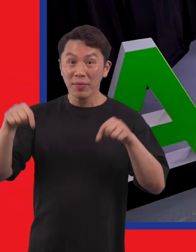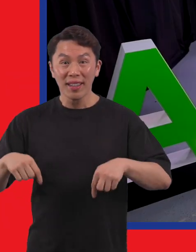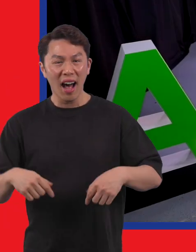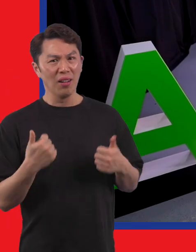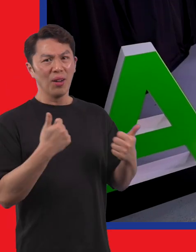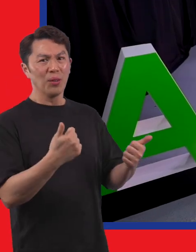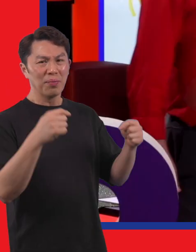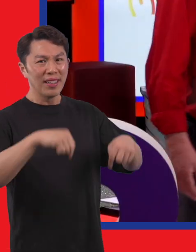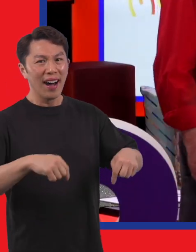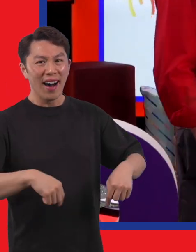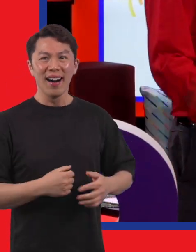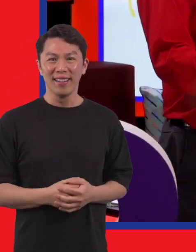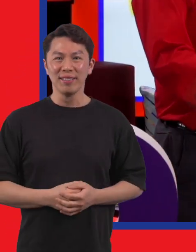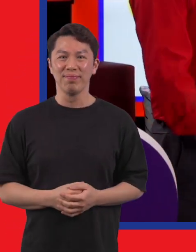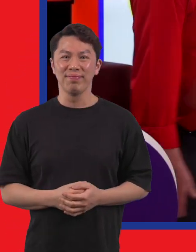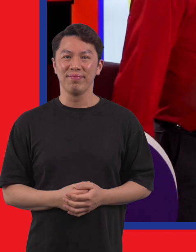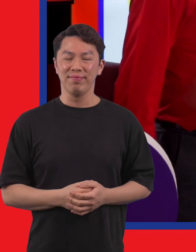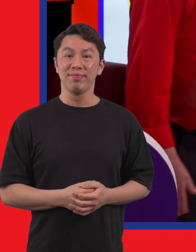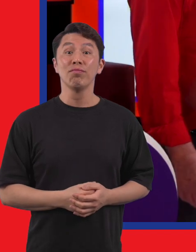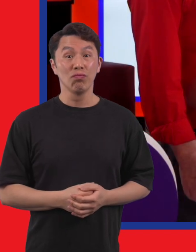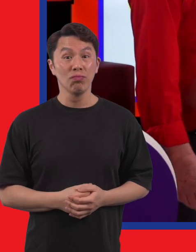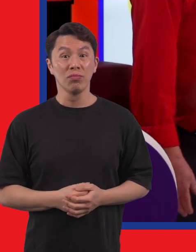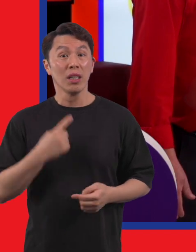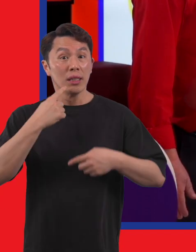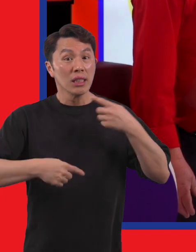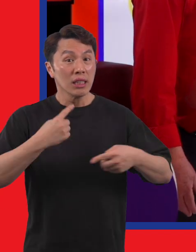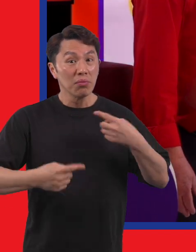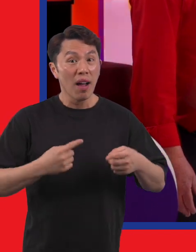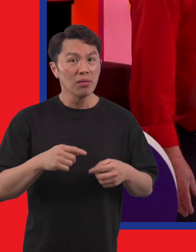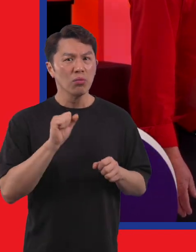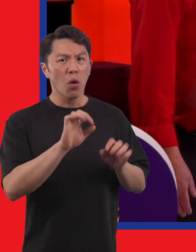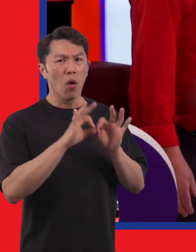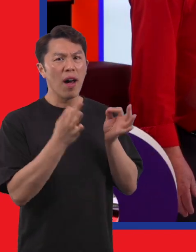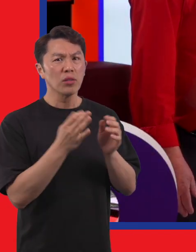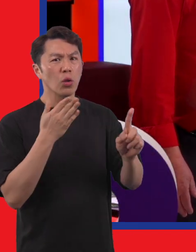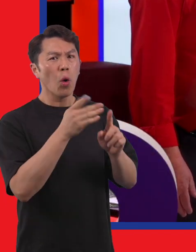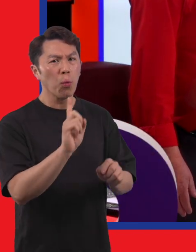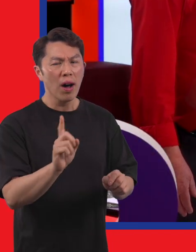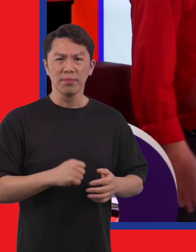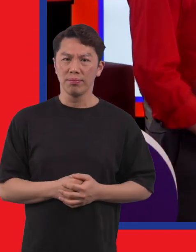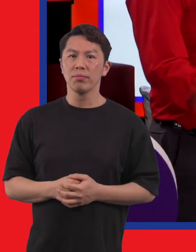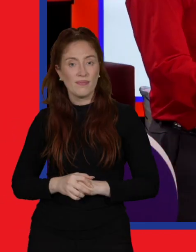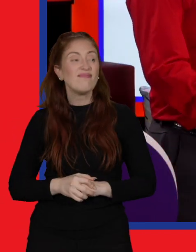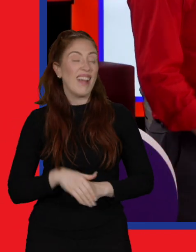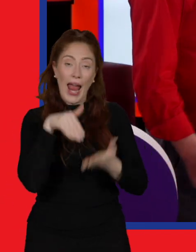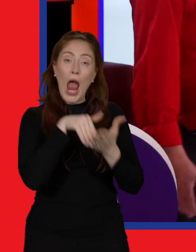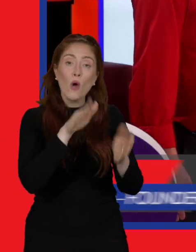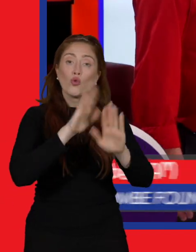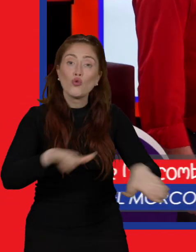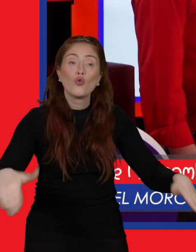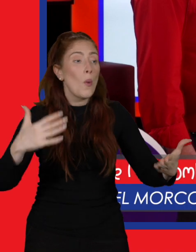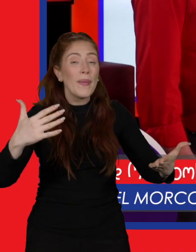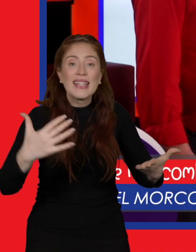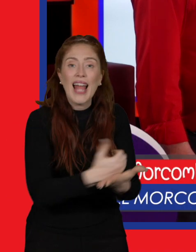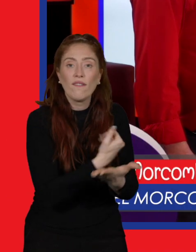Hi Bruce, thanks so much for being here. Oh, look, it's great to be here. So Bruce, can you tell us what the Daniel Morecambe Foundation does? The Daniel Morecambe